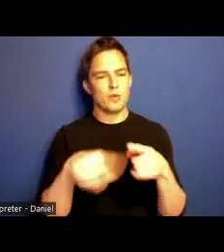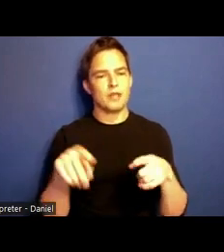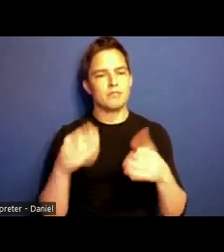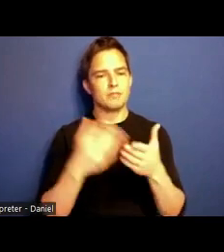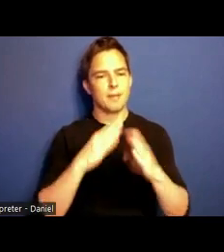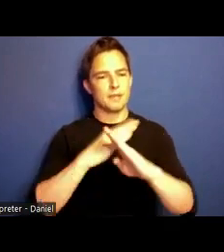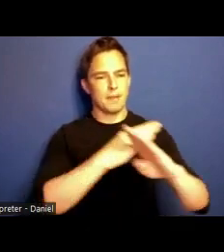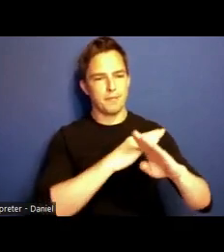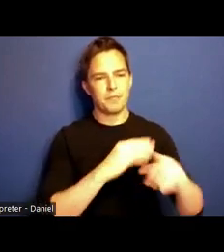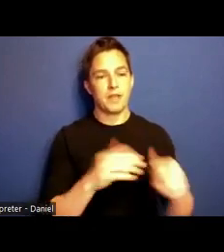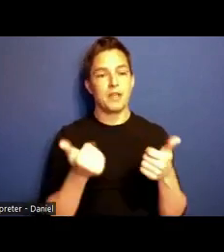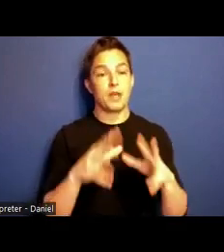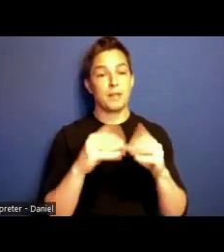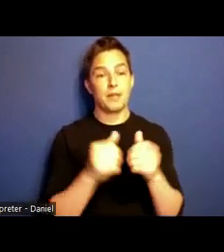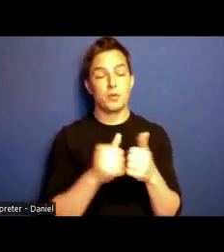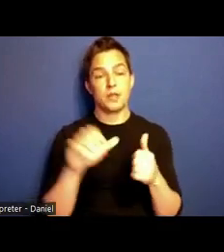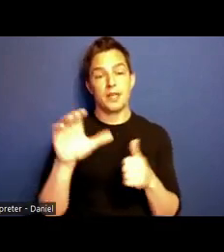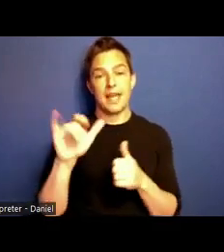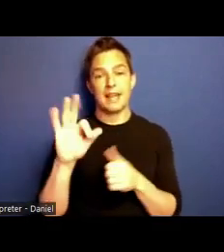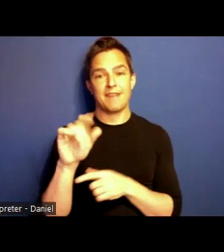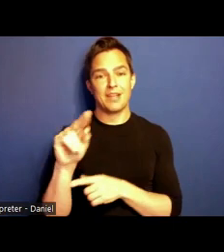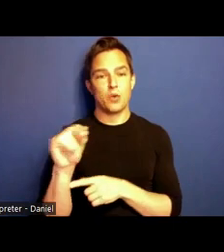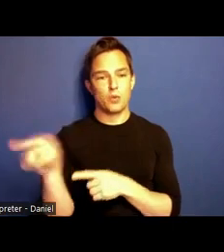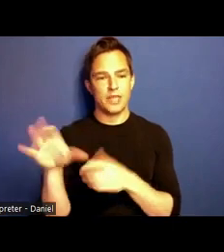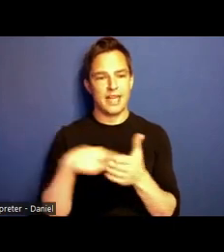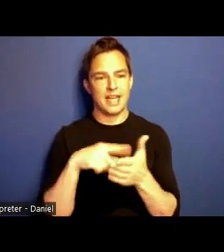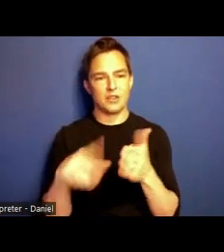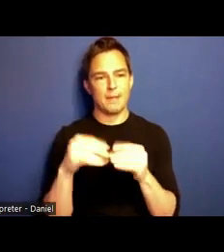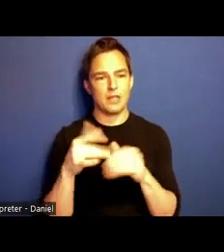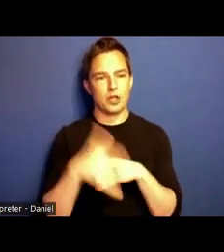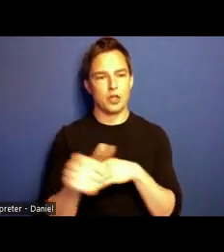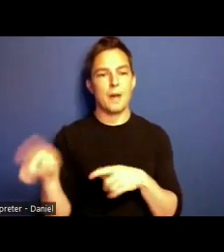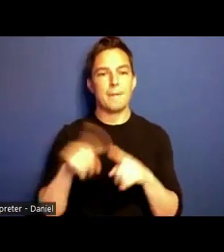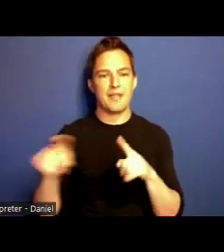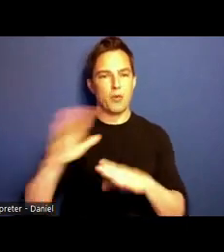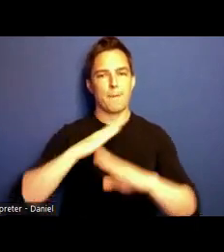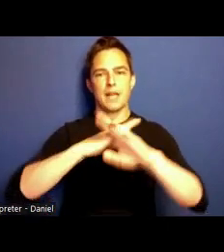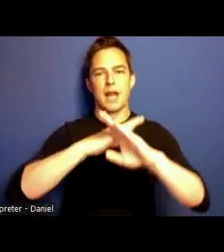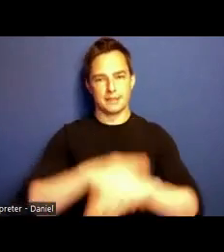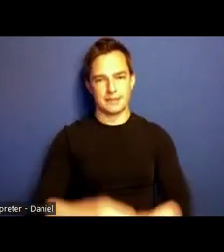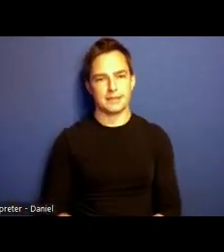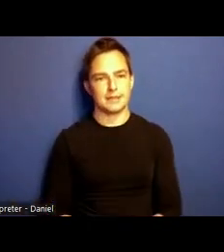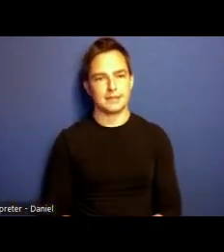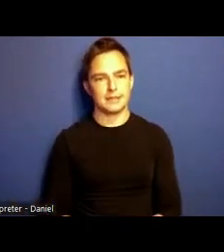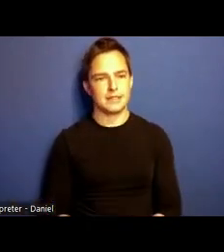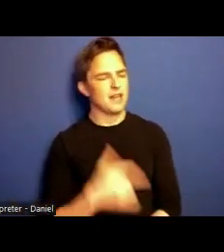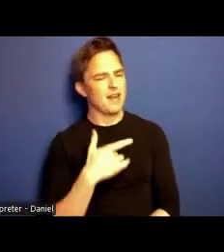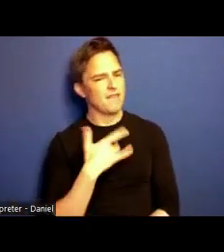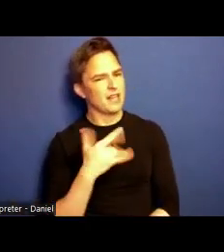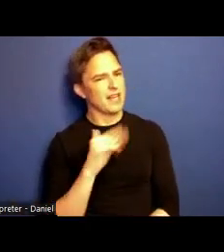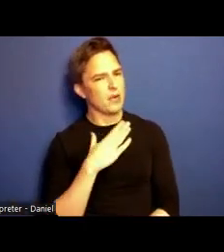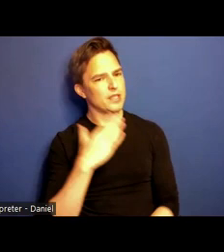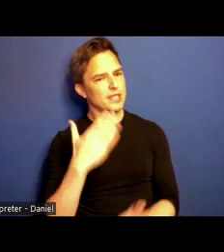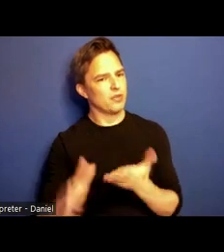with Califano after he had canceled one scheduled earlier, but they were blocked. I felt like I was being excluded